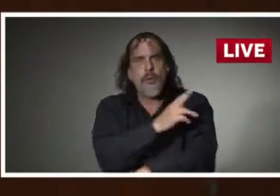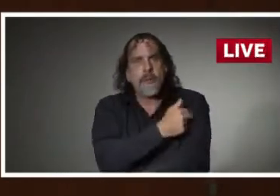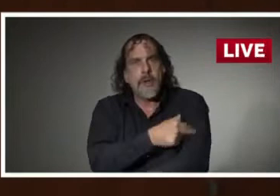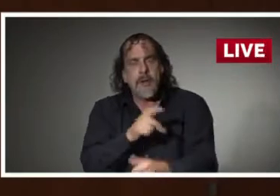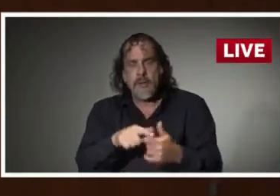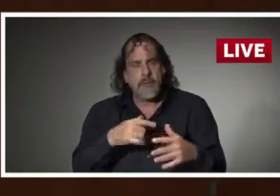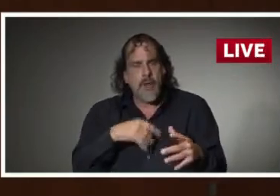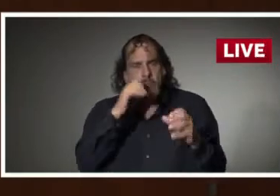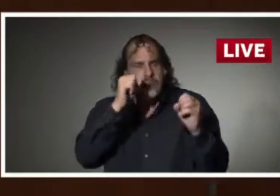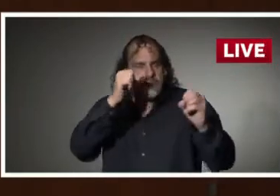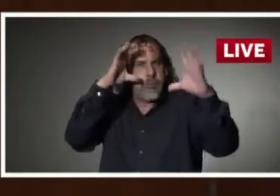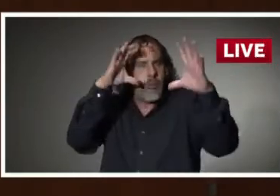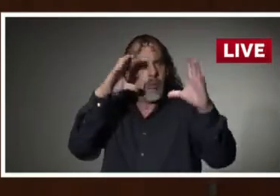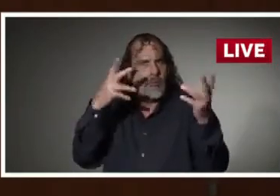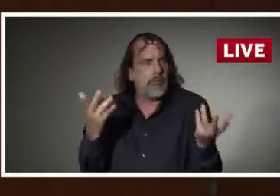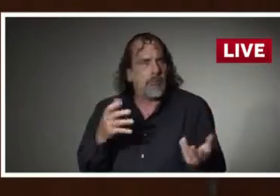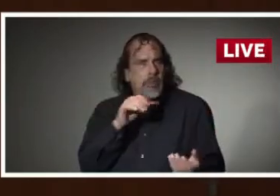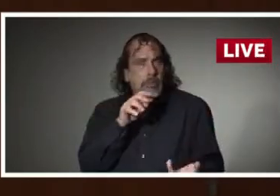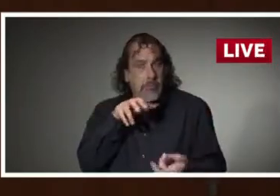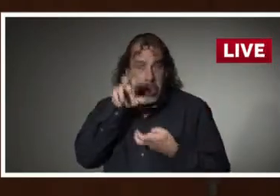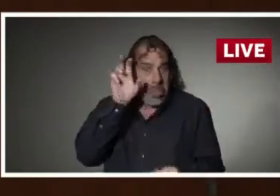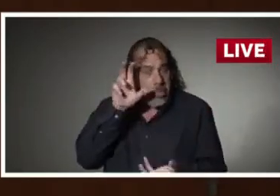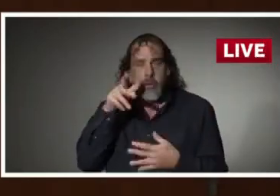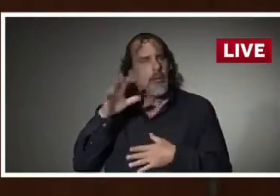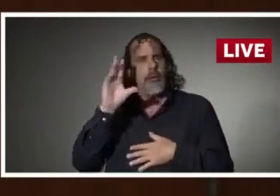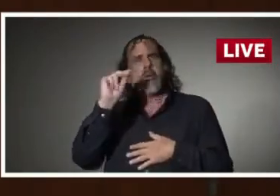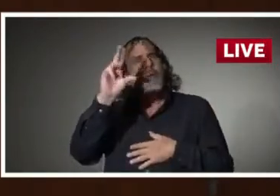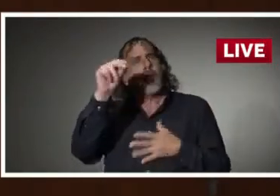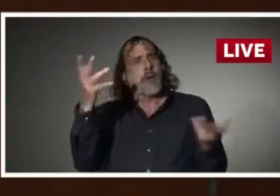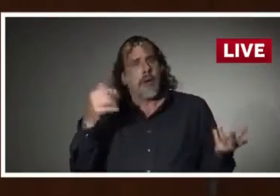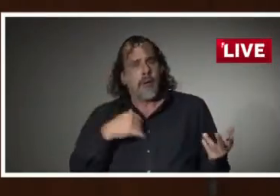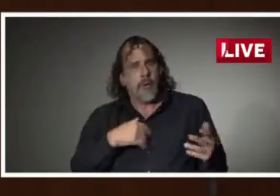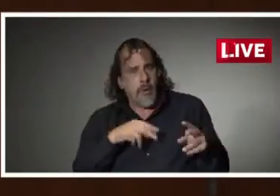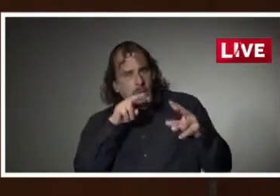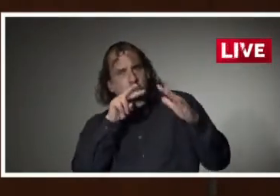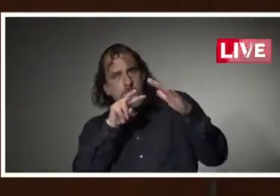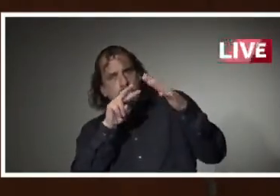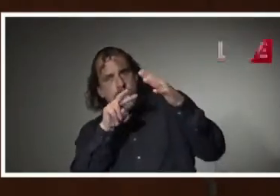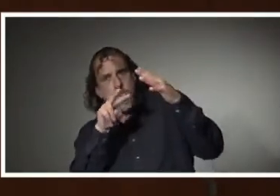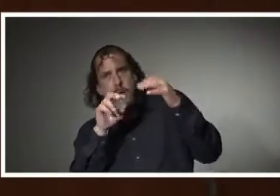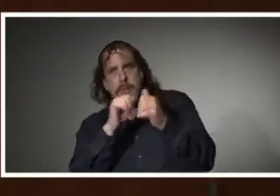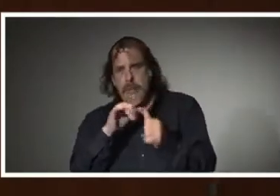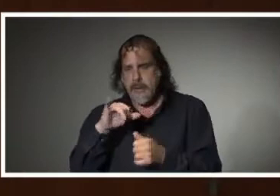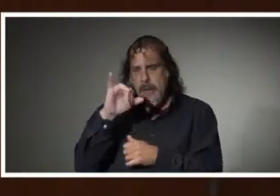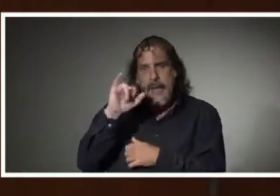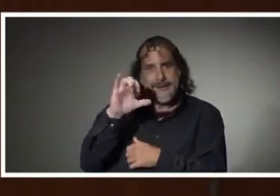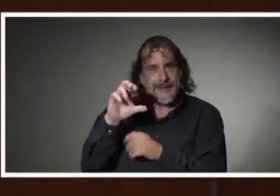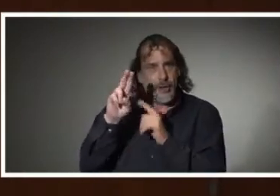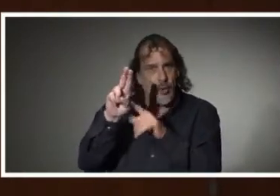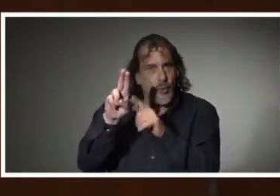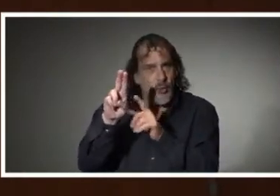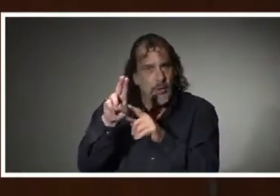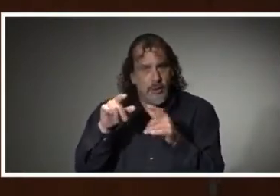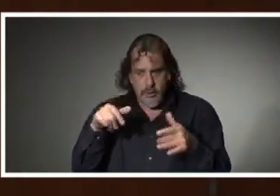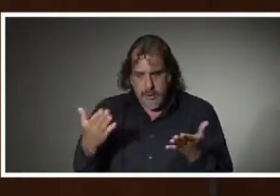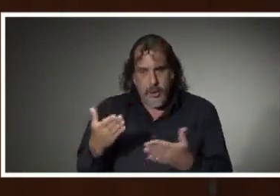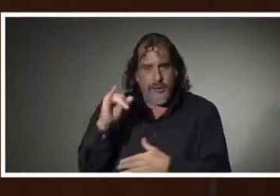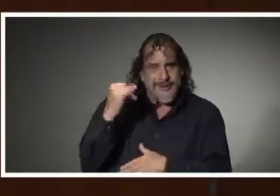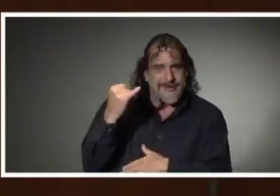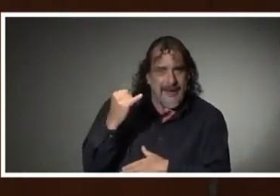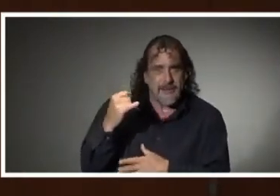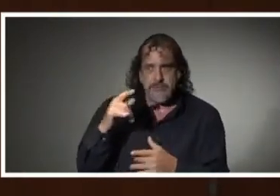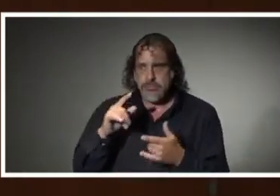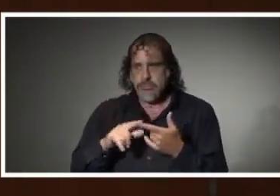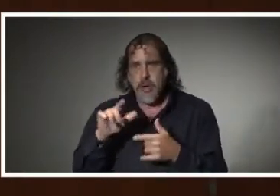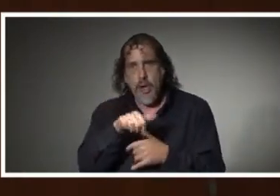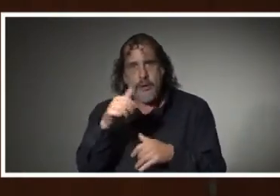either. We've been monitoring very closely hospital capacity, especially ICU capacity, and within the Jackson area and other places, we've